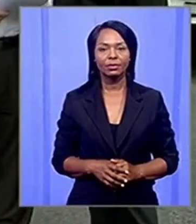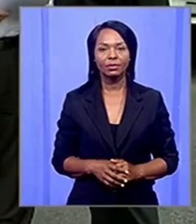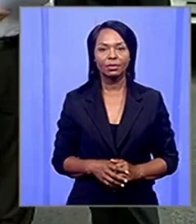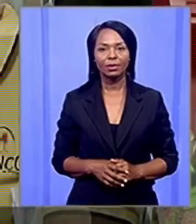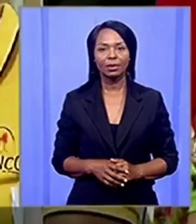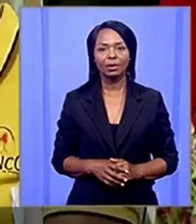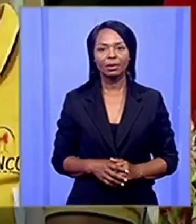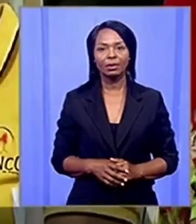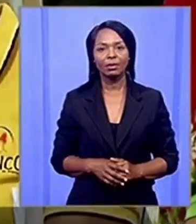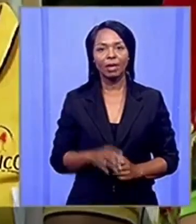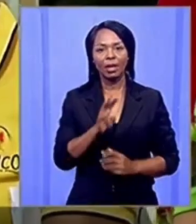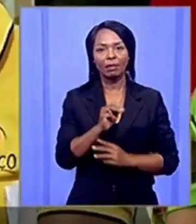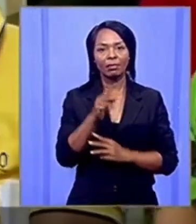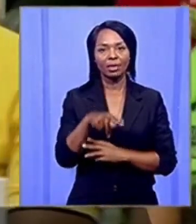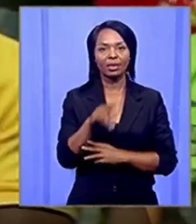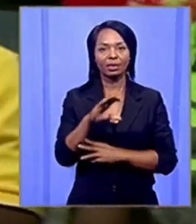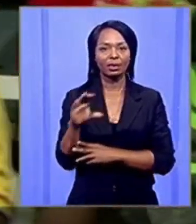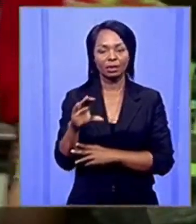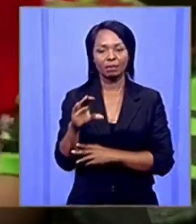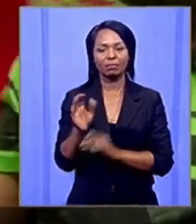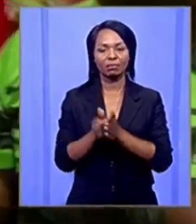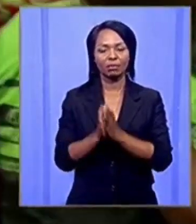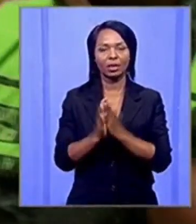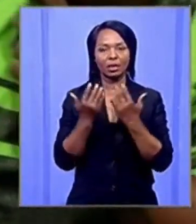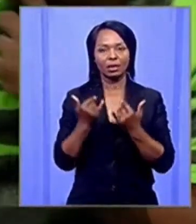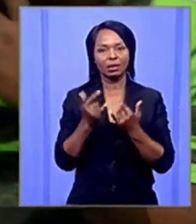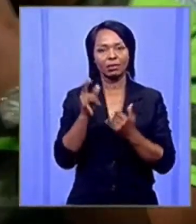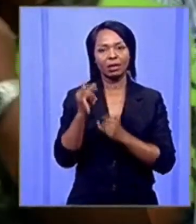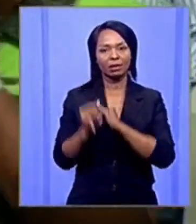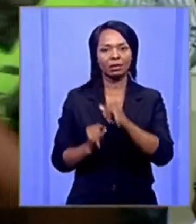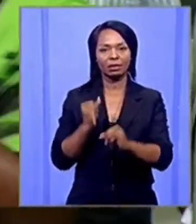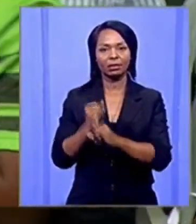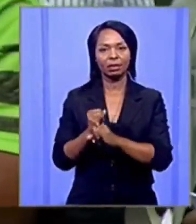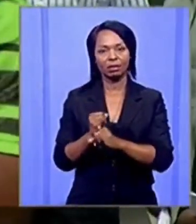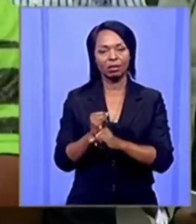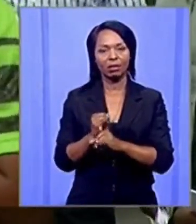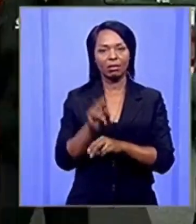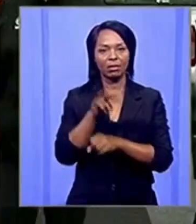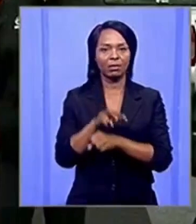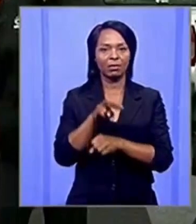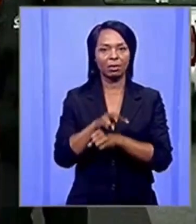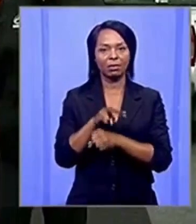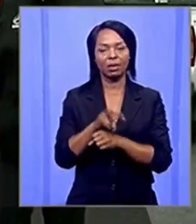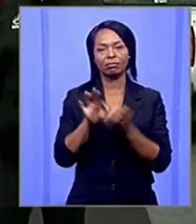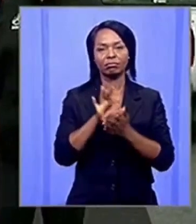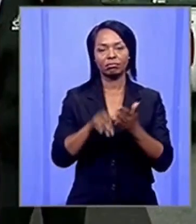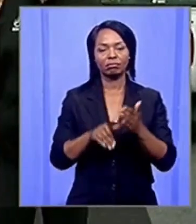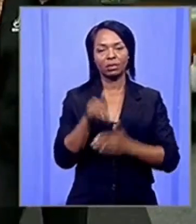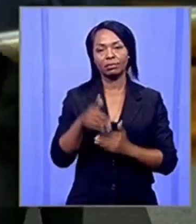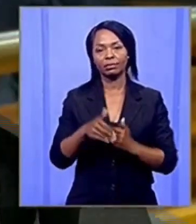Multi-Party Charter e sireletsa kopo ya yona ya go kopa mekgatlho ya boditšhabatšhaba go ela tlhoko ditlhopho kakaretso tse di tlang.